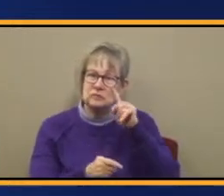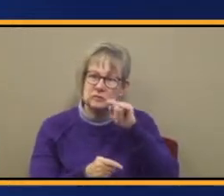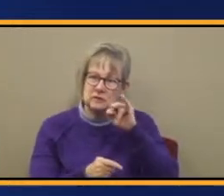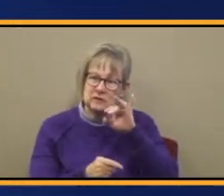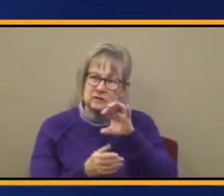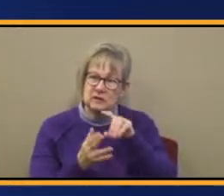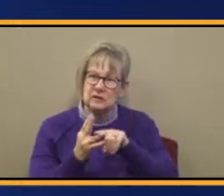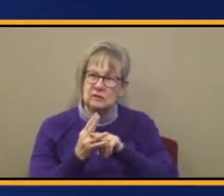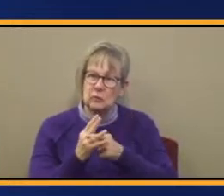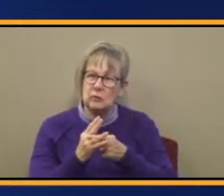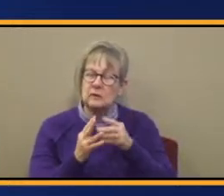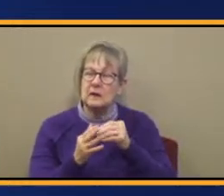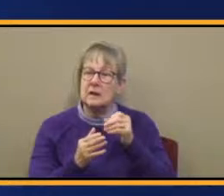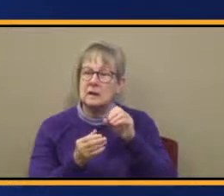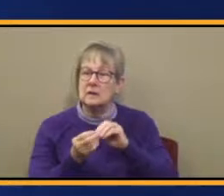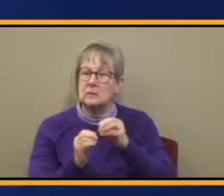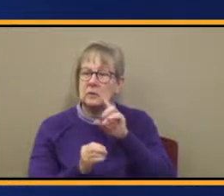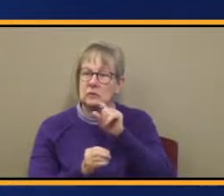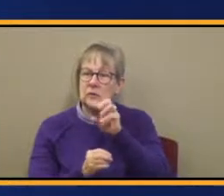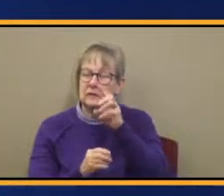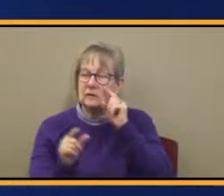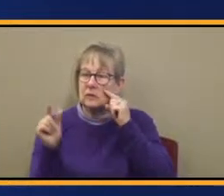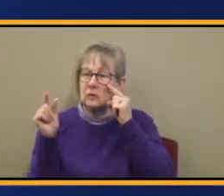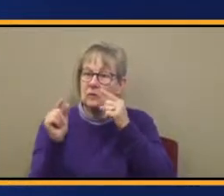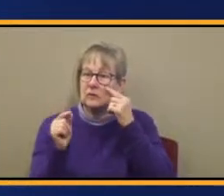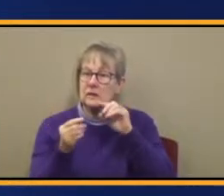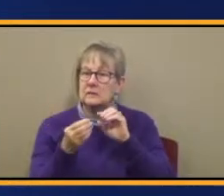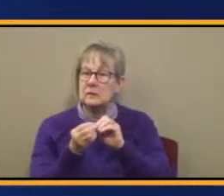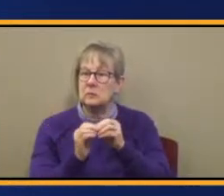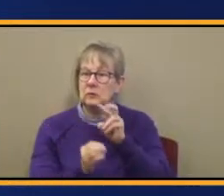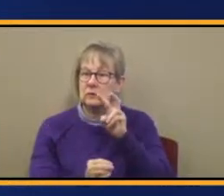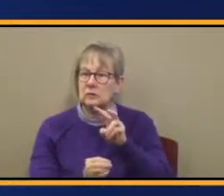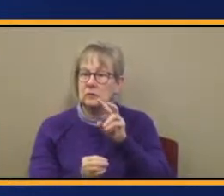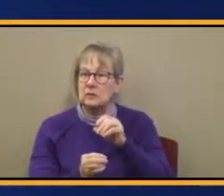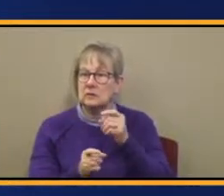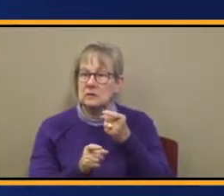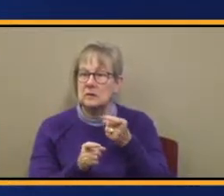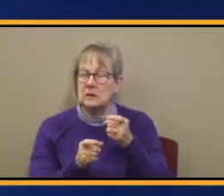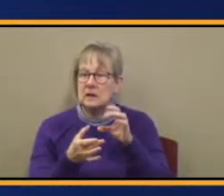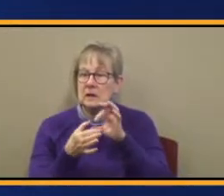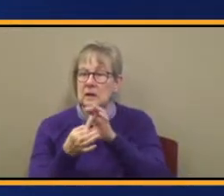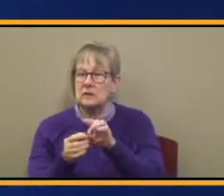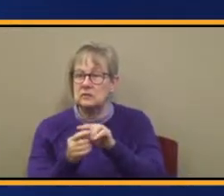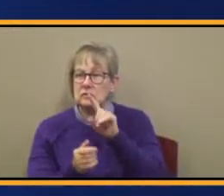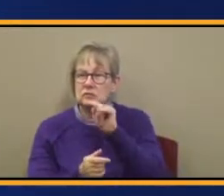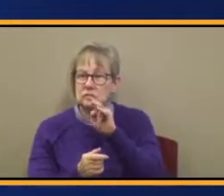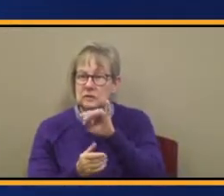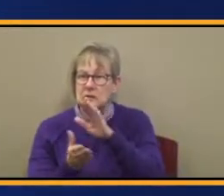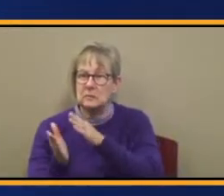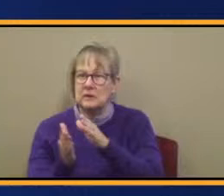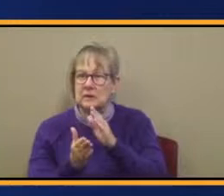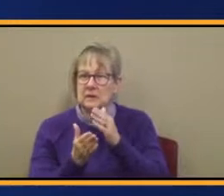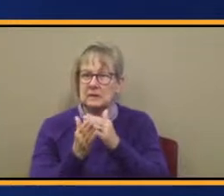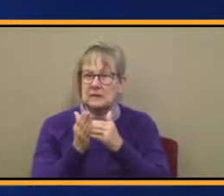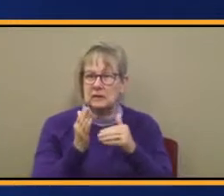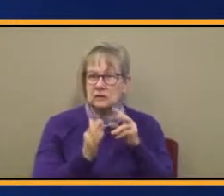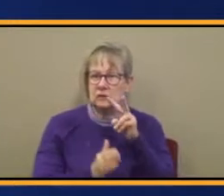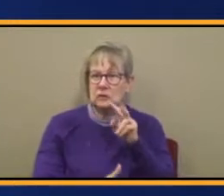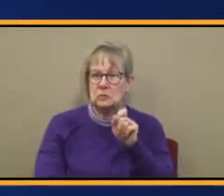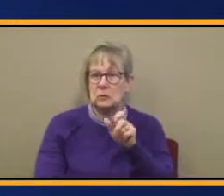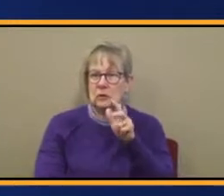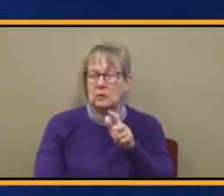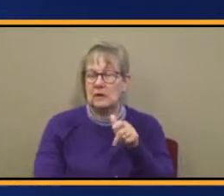item 26, the strategic goal for this item is number 2. The linkage to the strategic plan is subsection